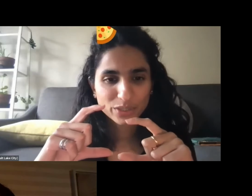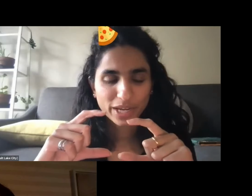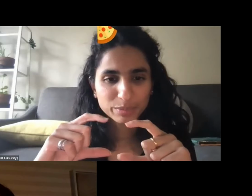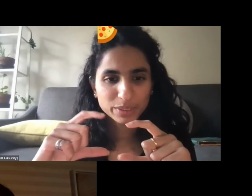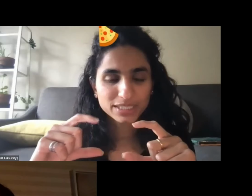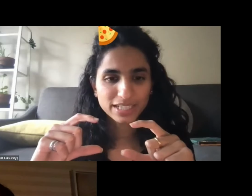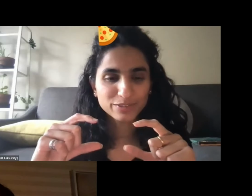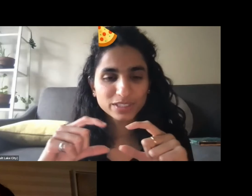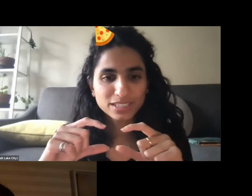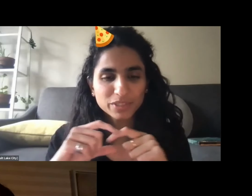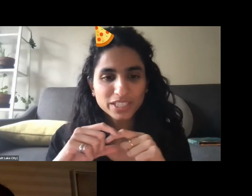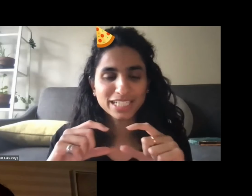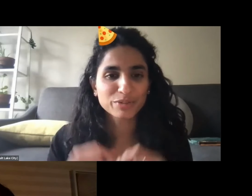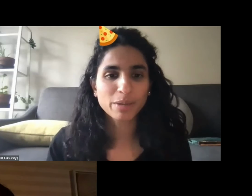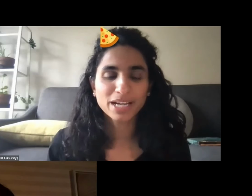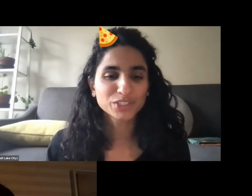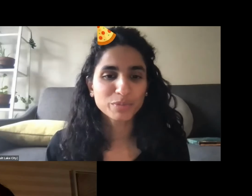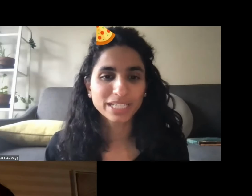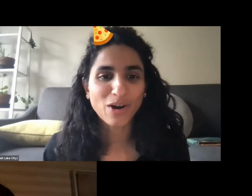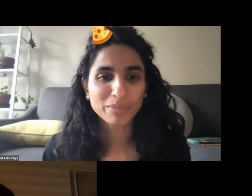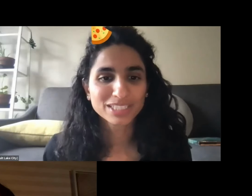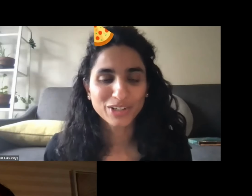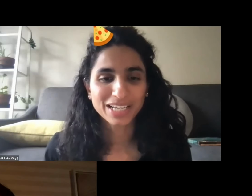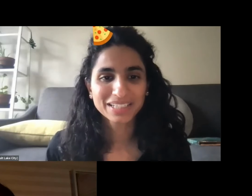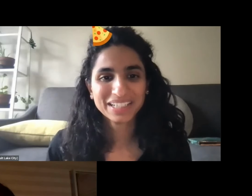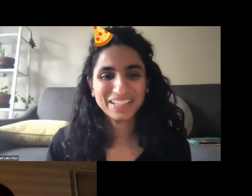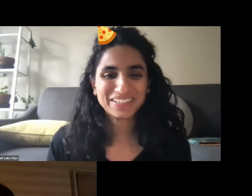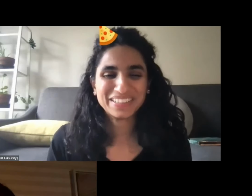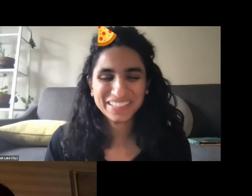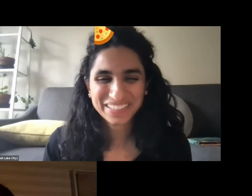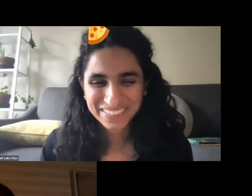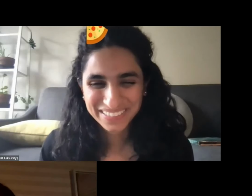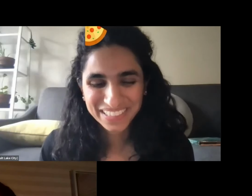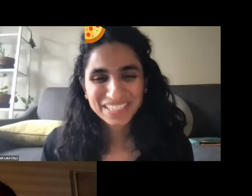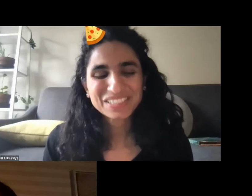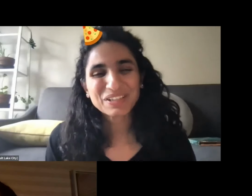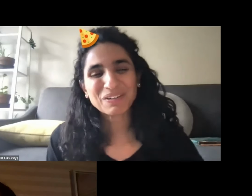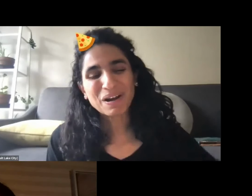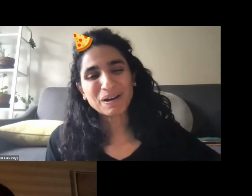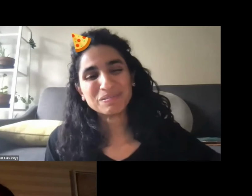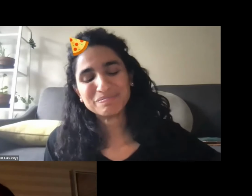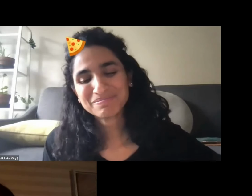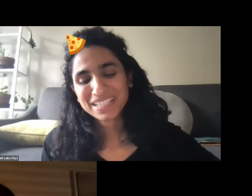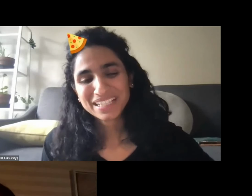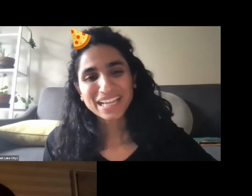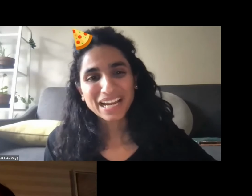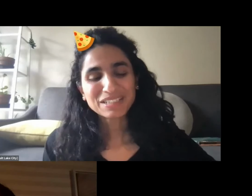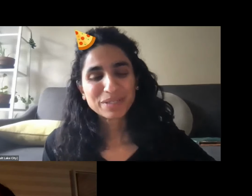I think your expertise level and some things. And I remember I had too many comments on it. So,